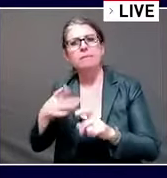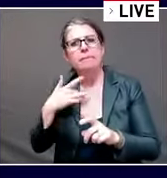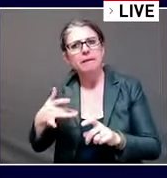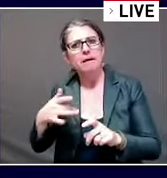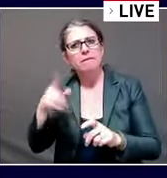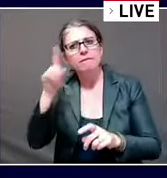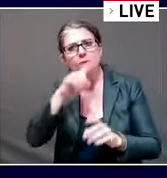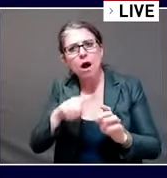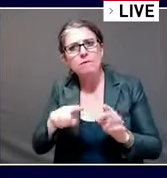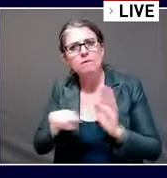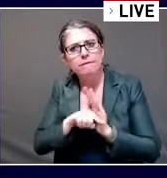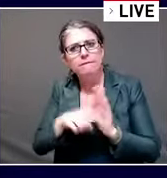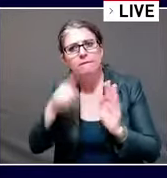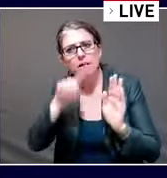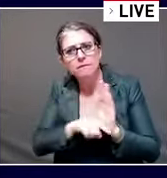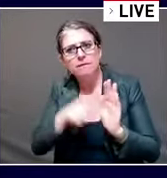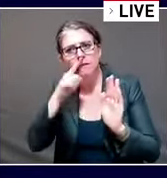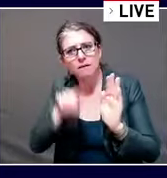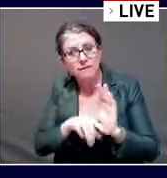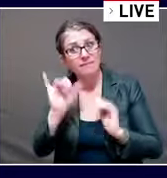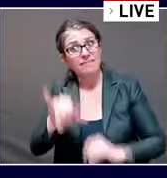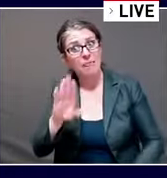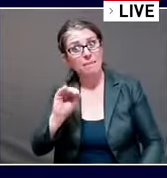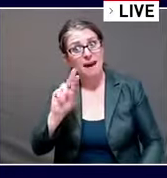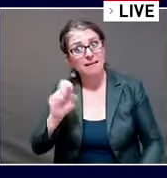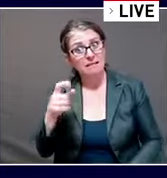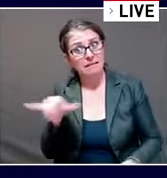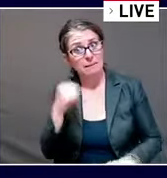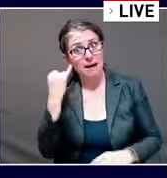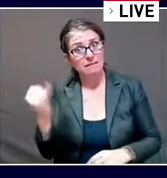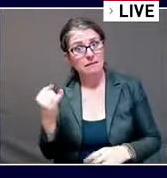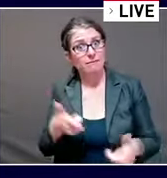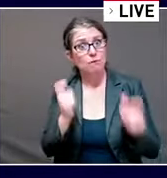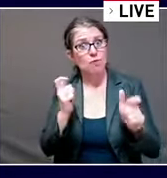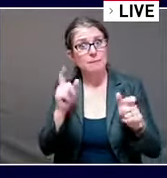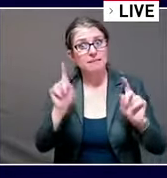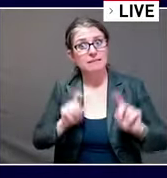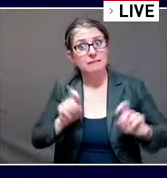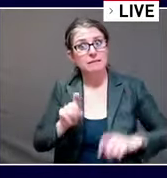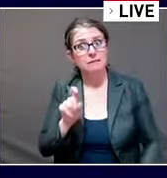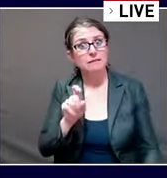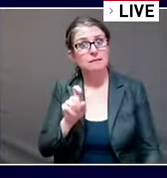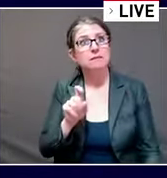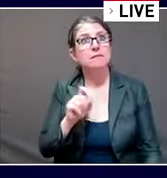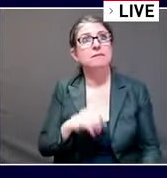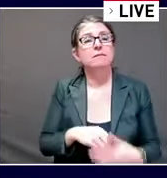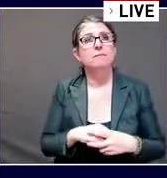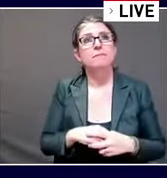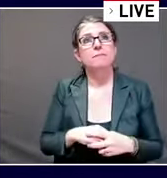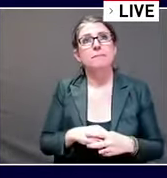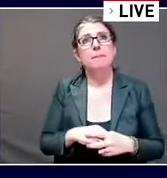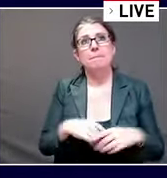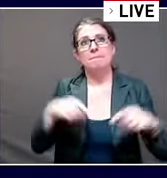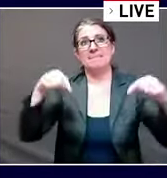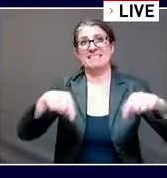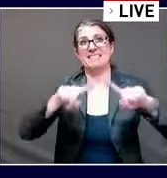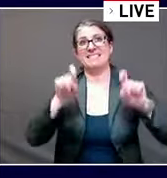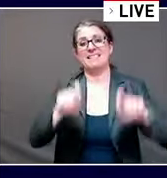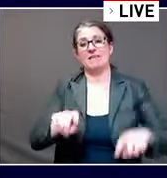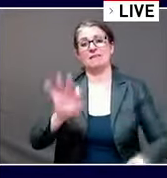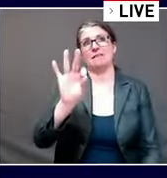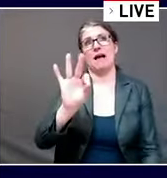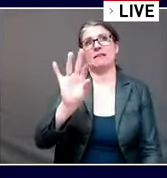likely than the other. The sensitivity of the test is about 97.5%. Specificity is